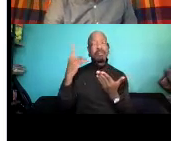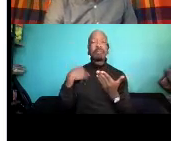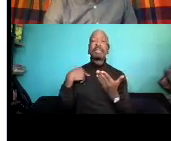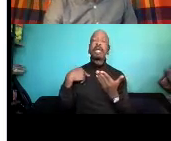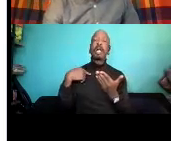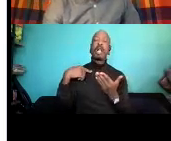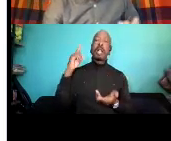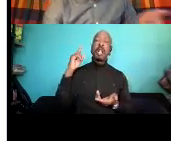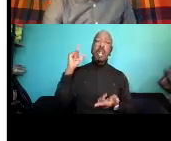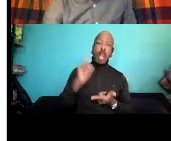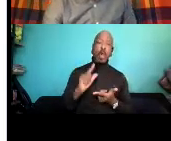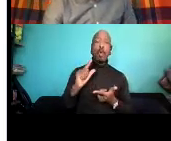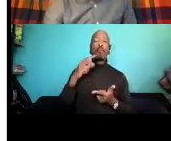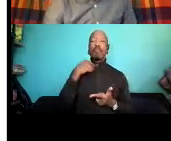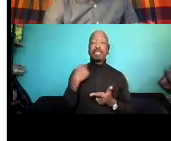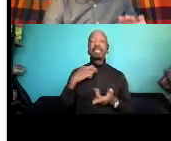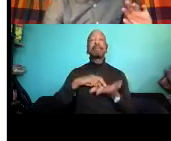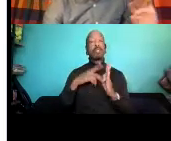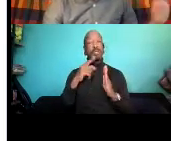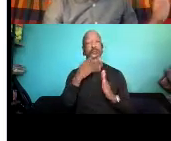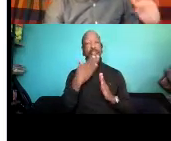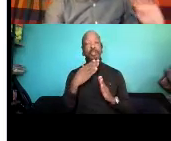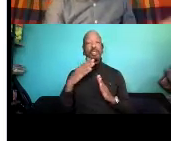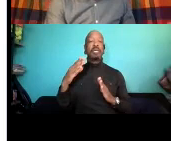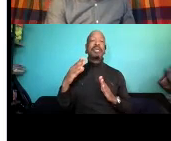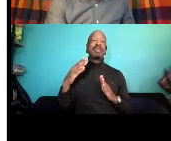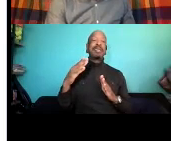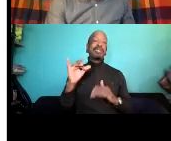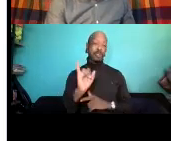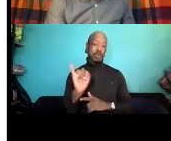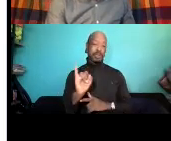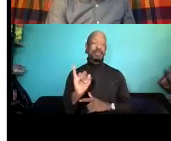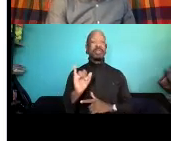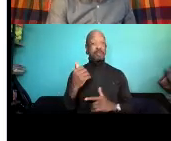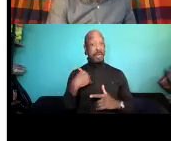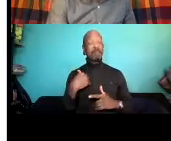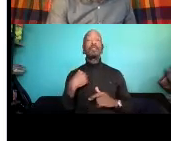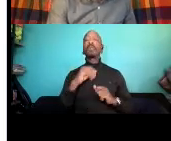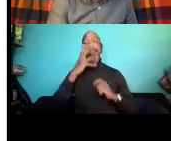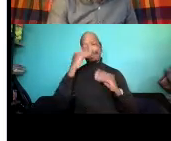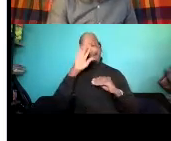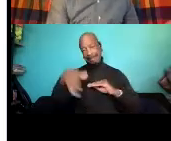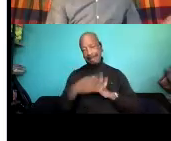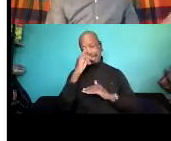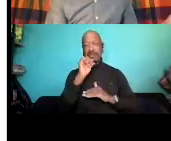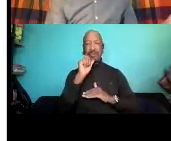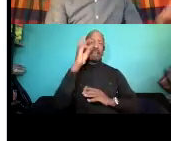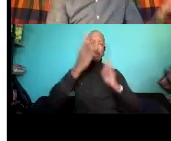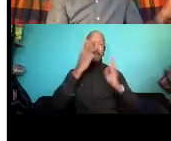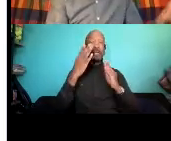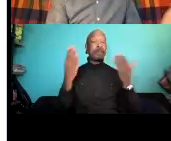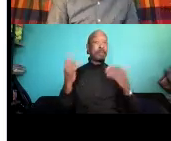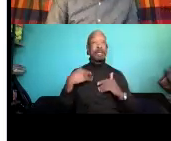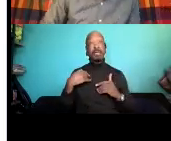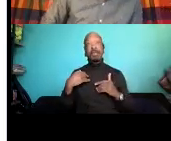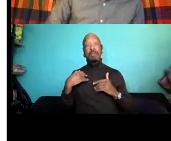insurance. If you work with other people, the liability shield could help you sleep at night because maybe you're worried that your business partner might screw things up